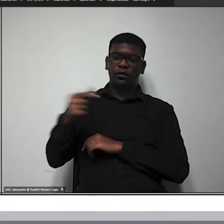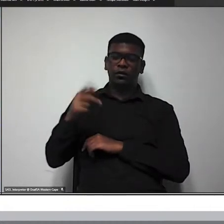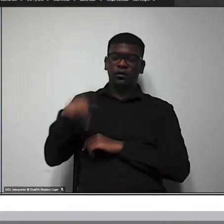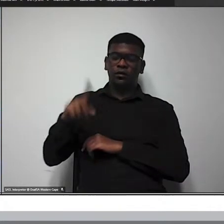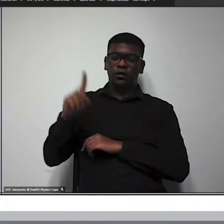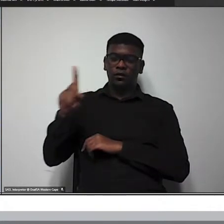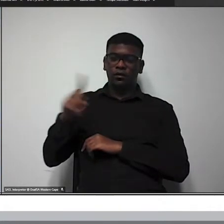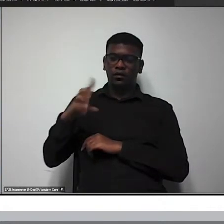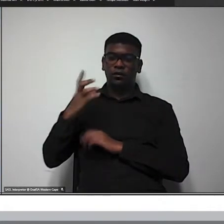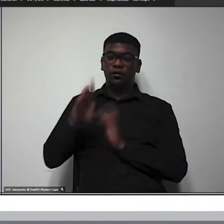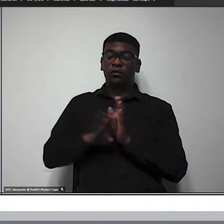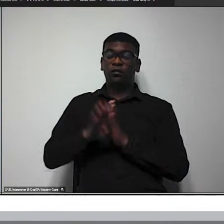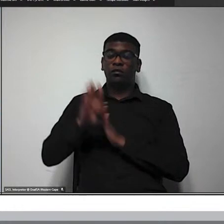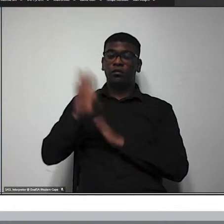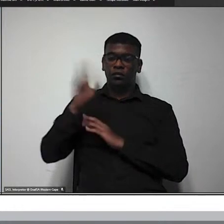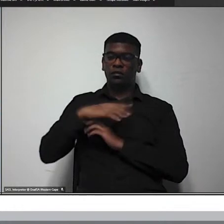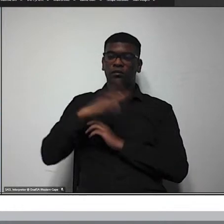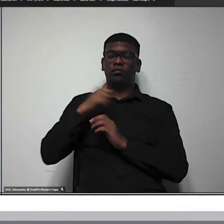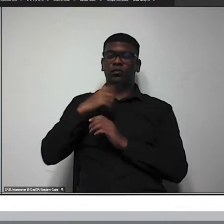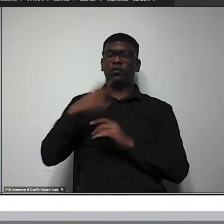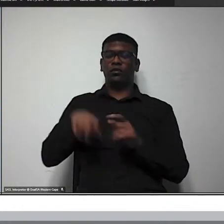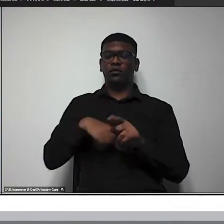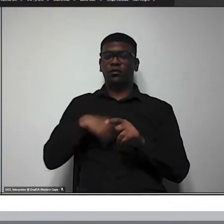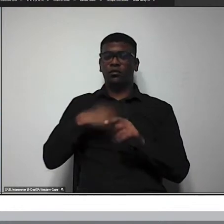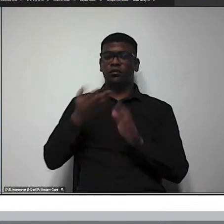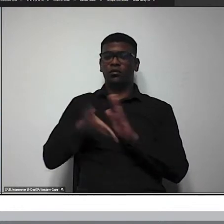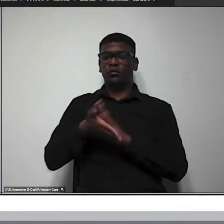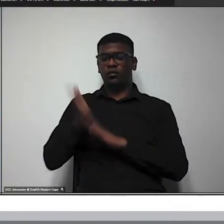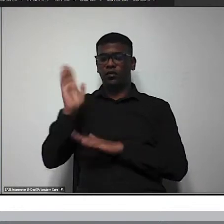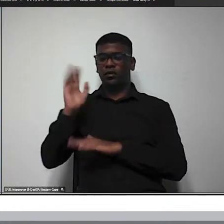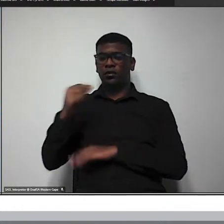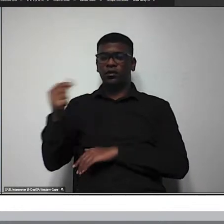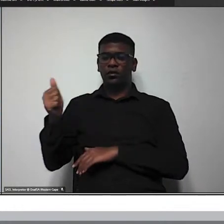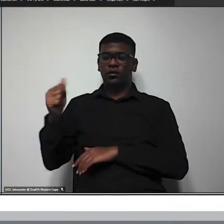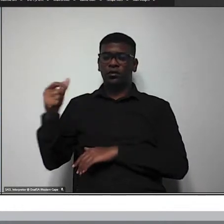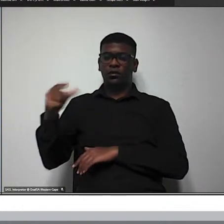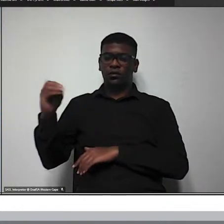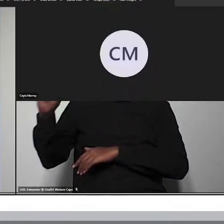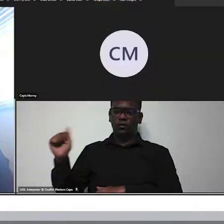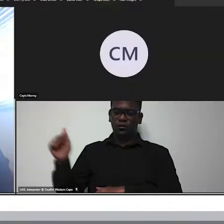should expect that we'll be graduating from it. Yes, thank you very much.